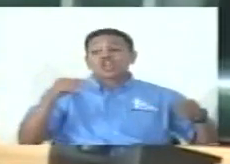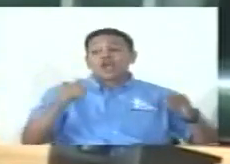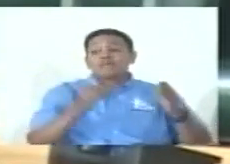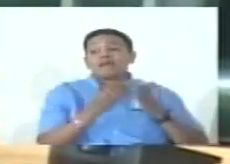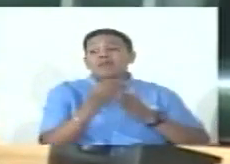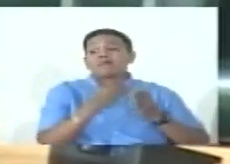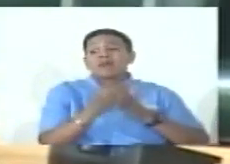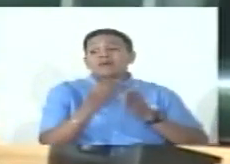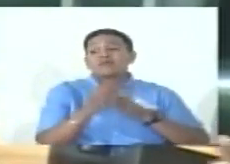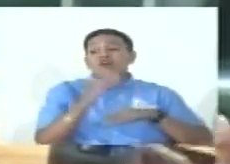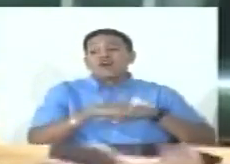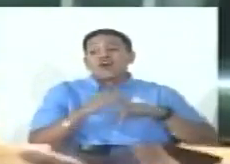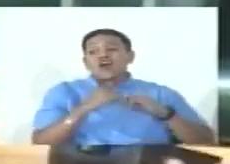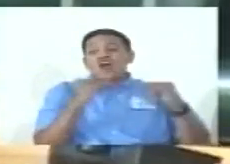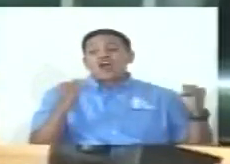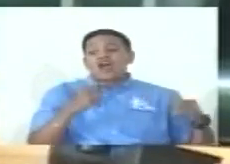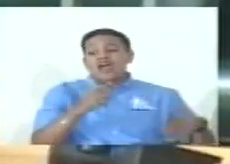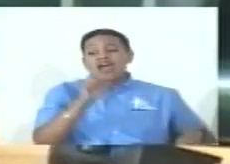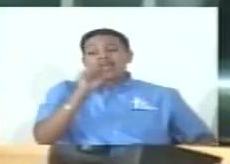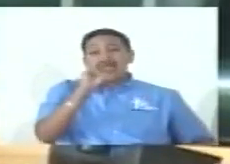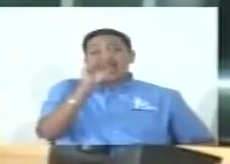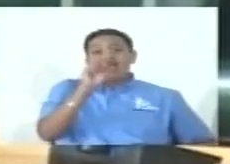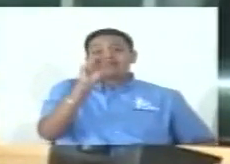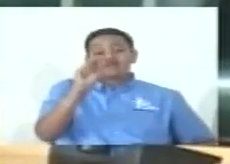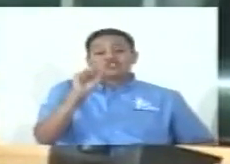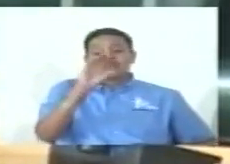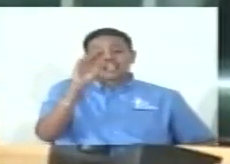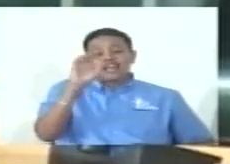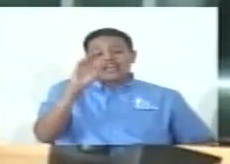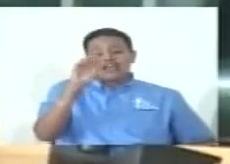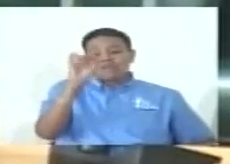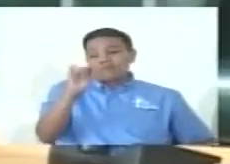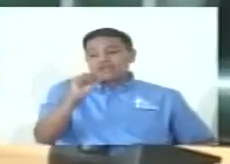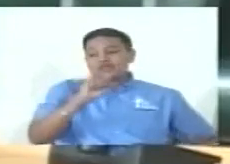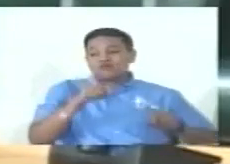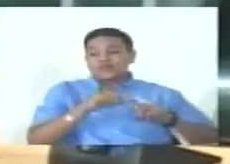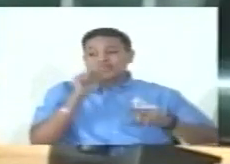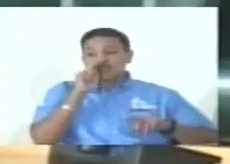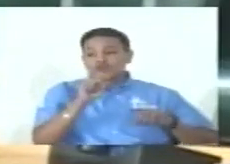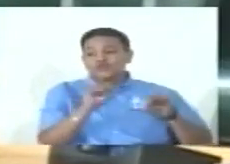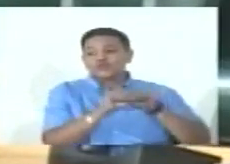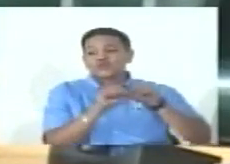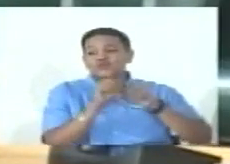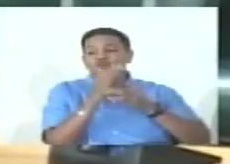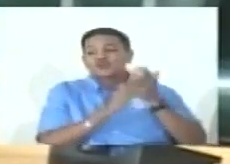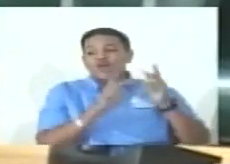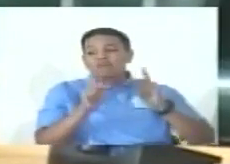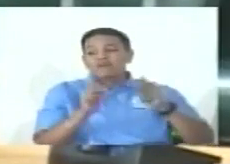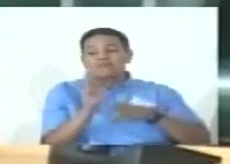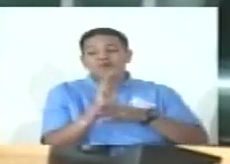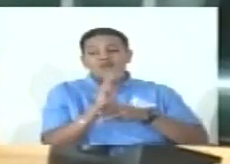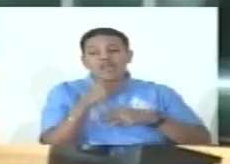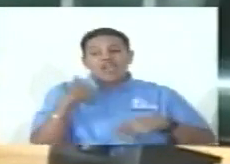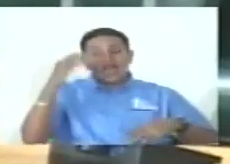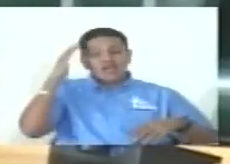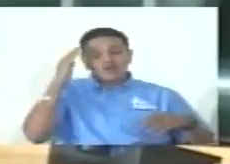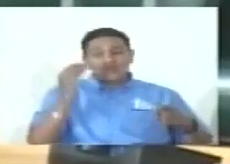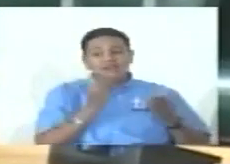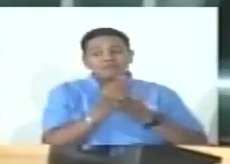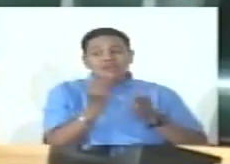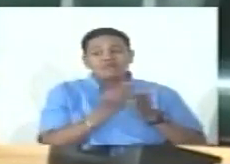online. The Amazons and the eBays. When I look at the shoes that some people wear, I know they shop